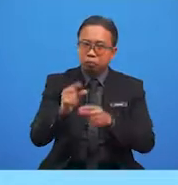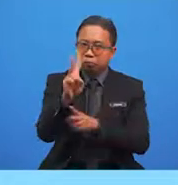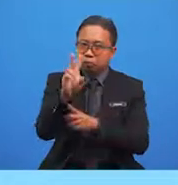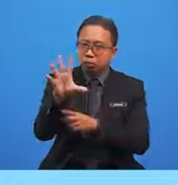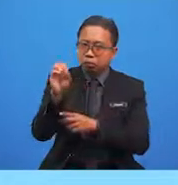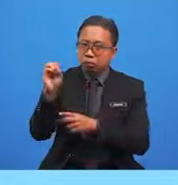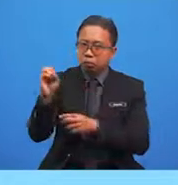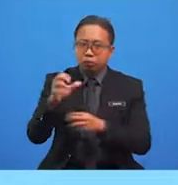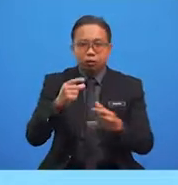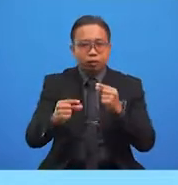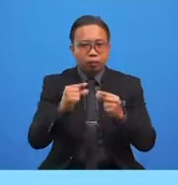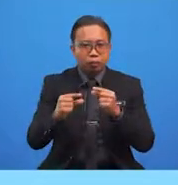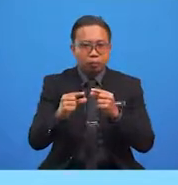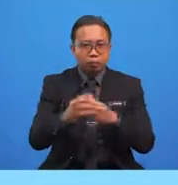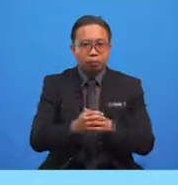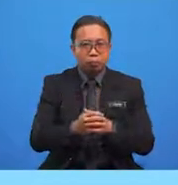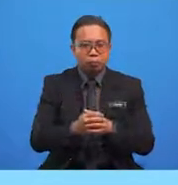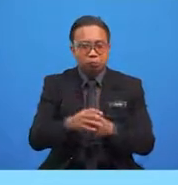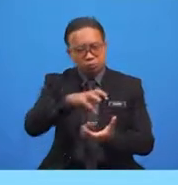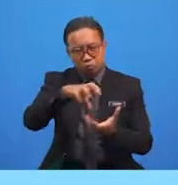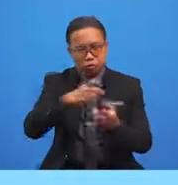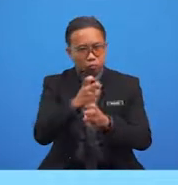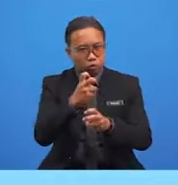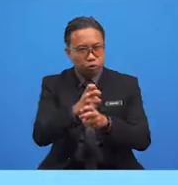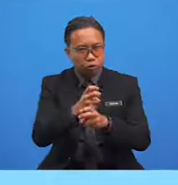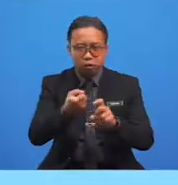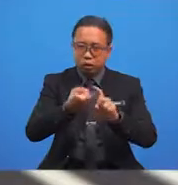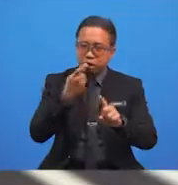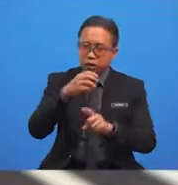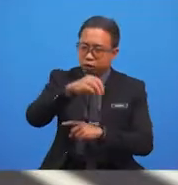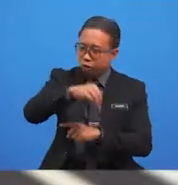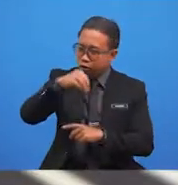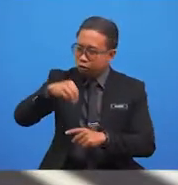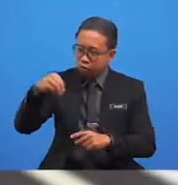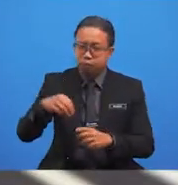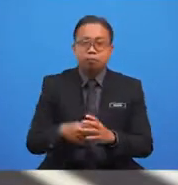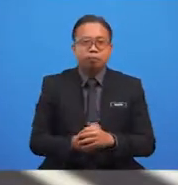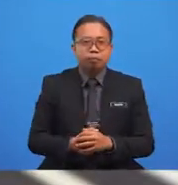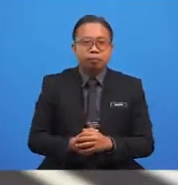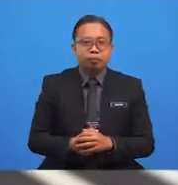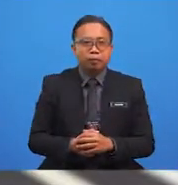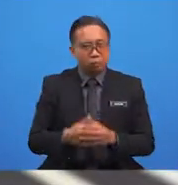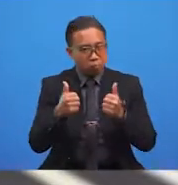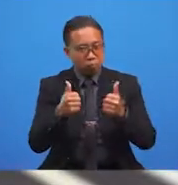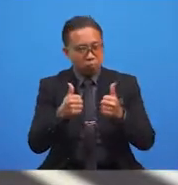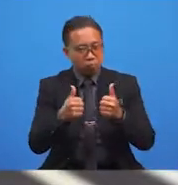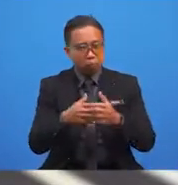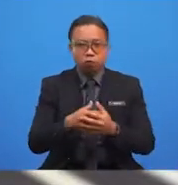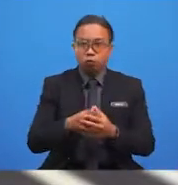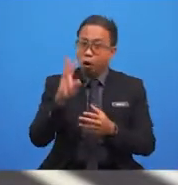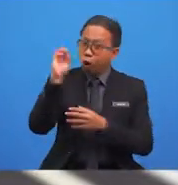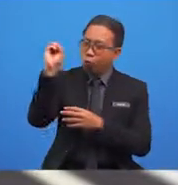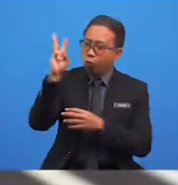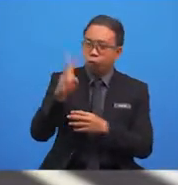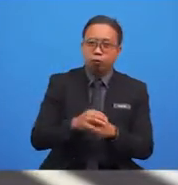2,500-year-old game that's much more complex than chess. Wow, that's an amazing fact.